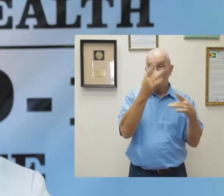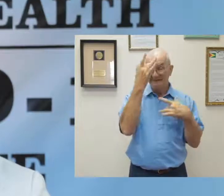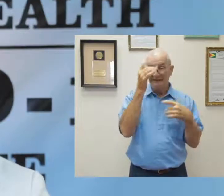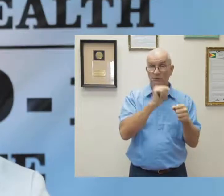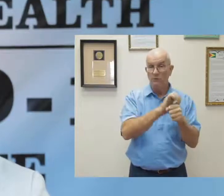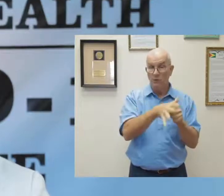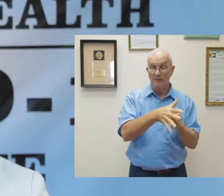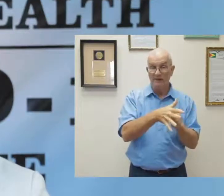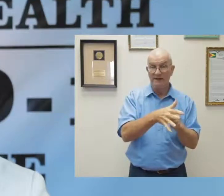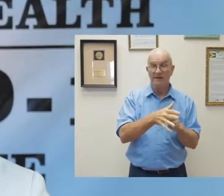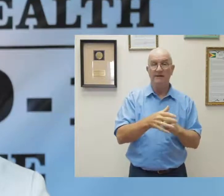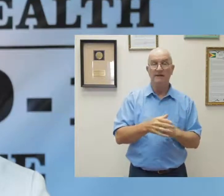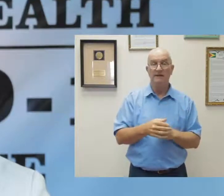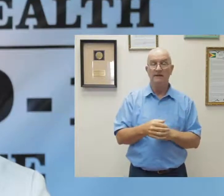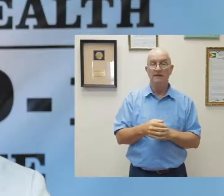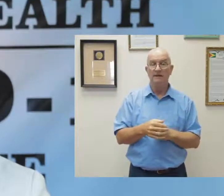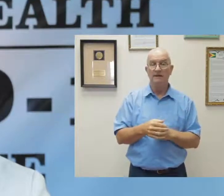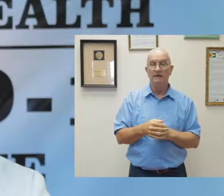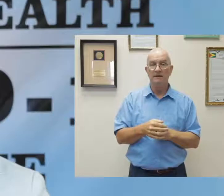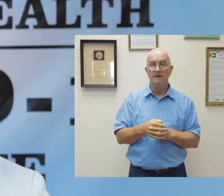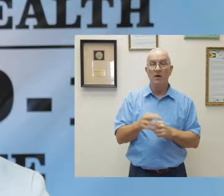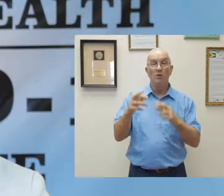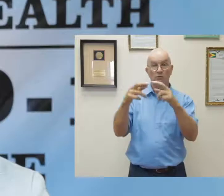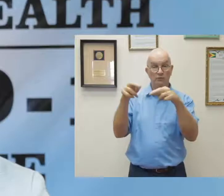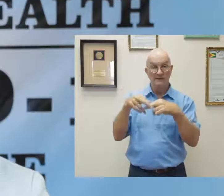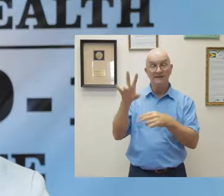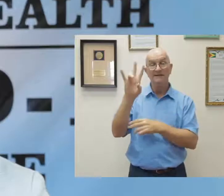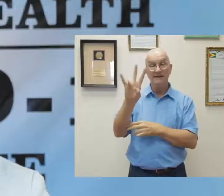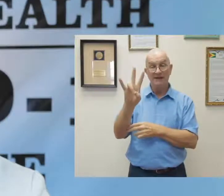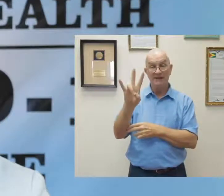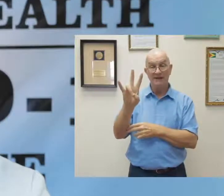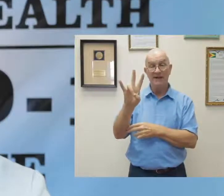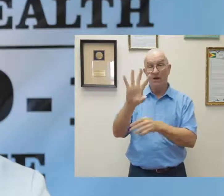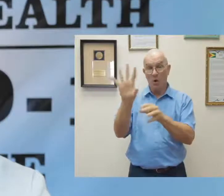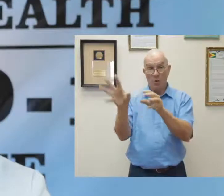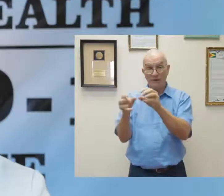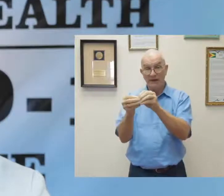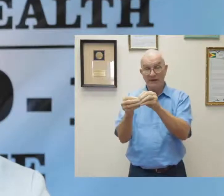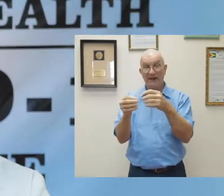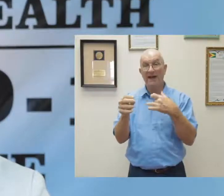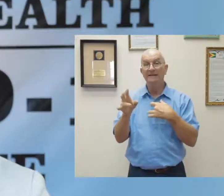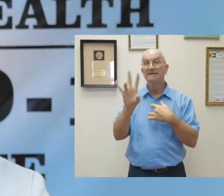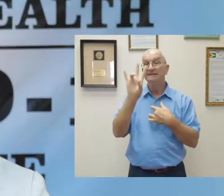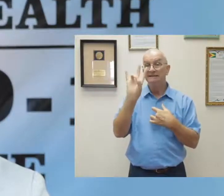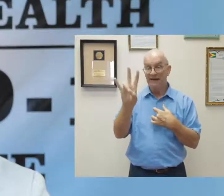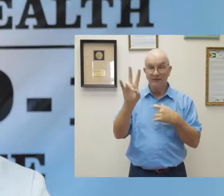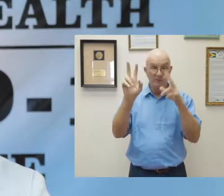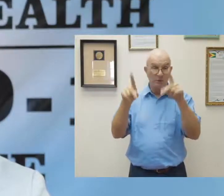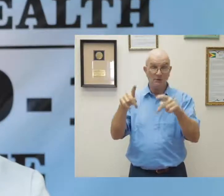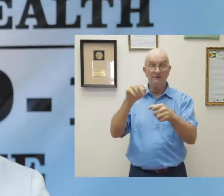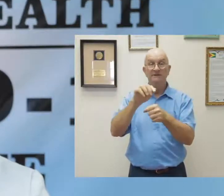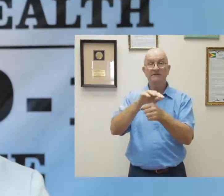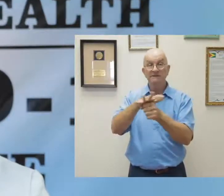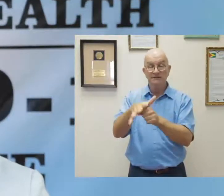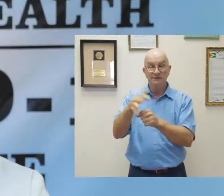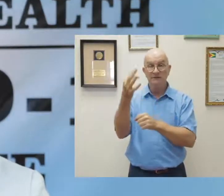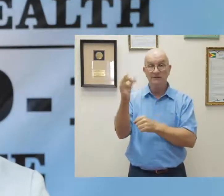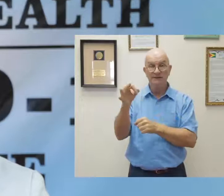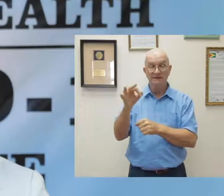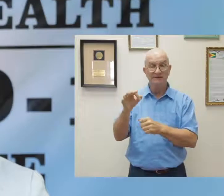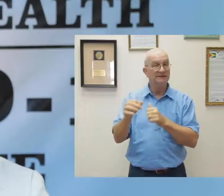their sub-districts. Region 7 has a total of 7 cases. This is not